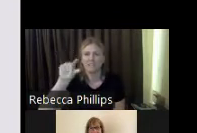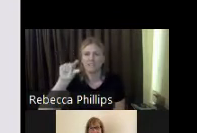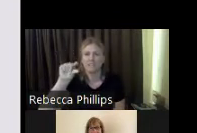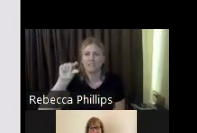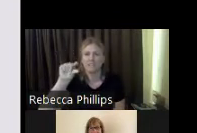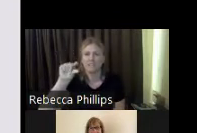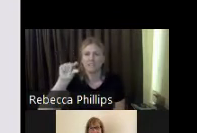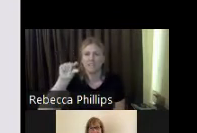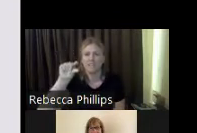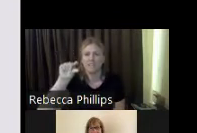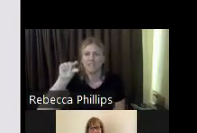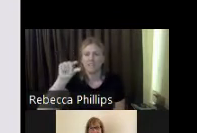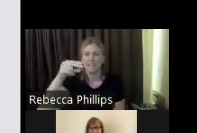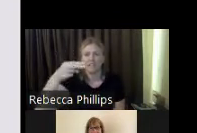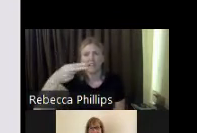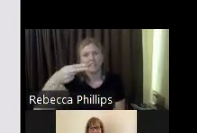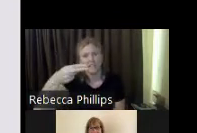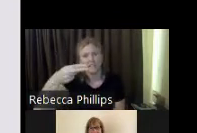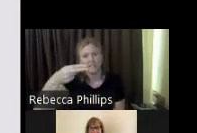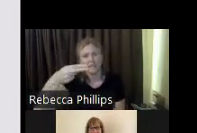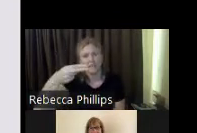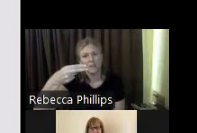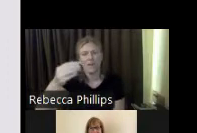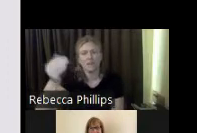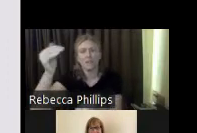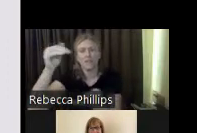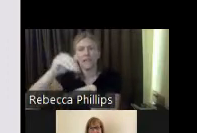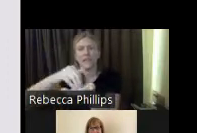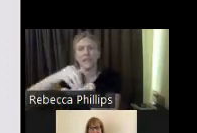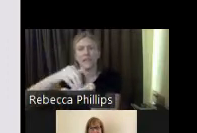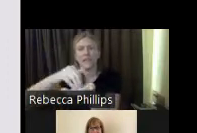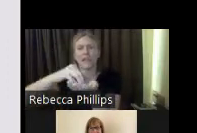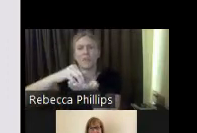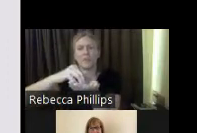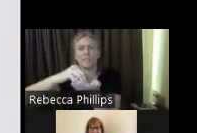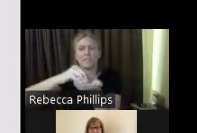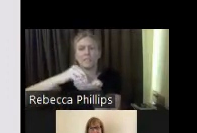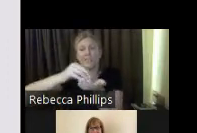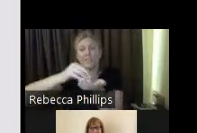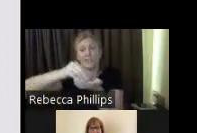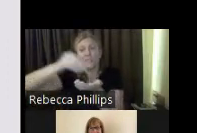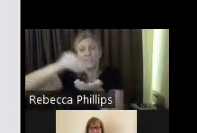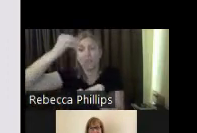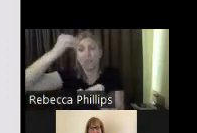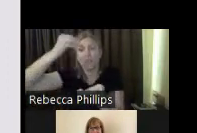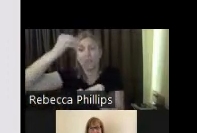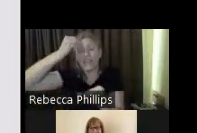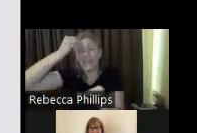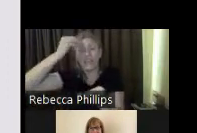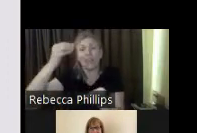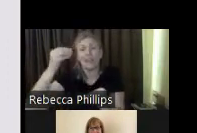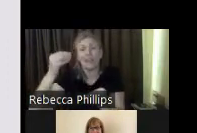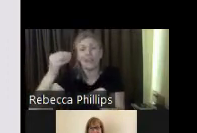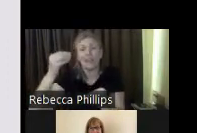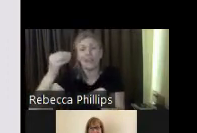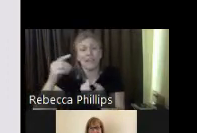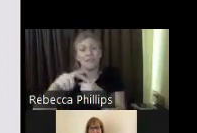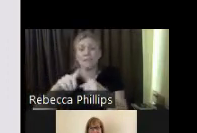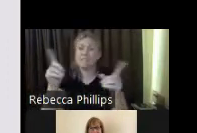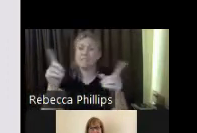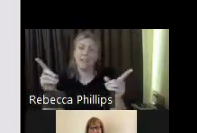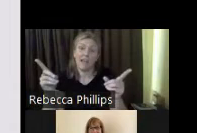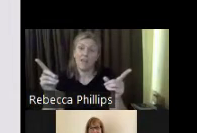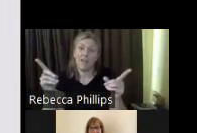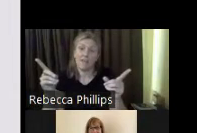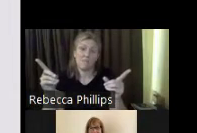F, G, Okay. H in the sideways. So I'll do it again, and I will just do it how I've learned it. But again, it might